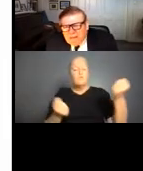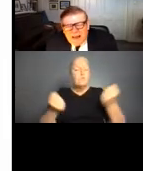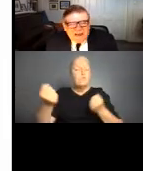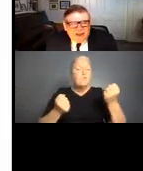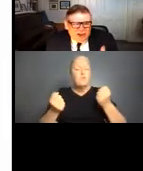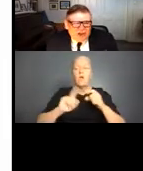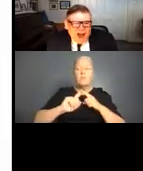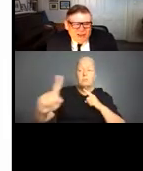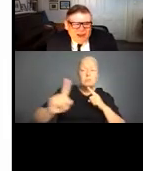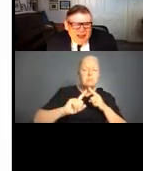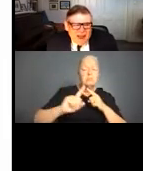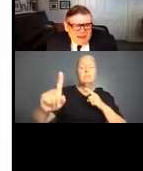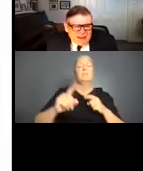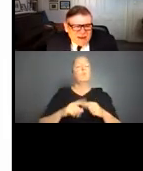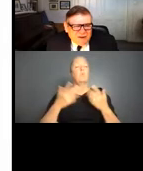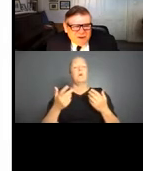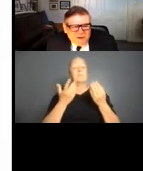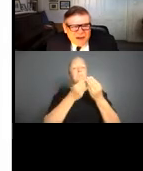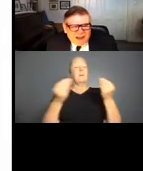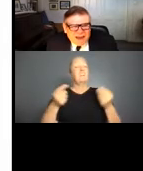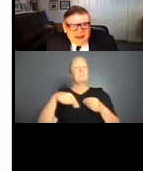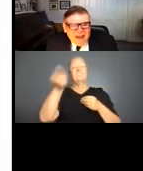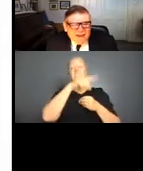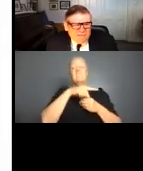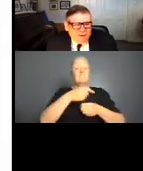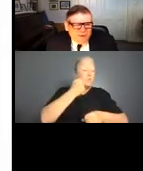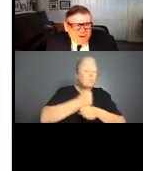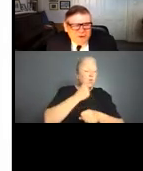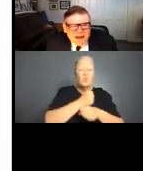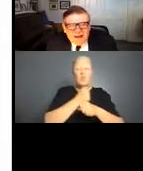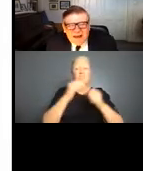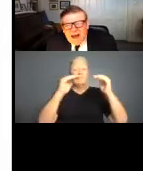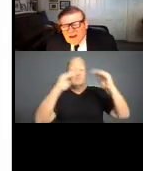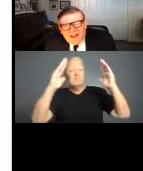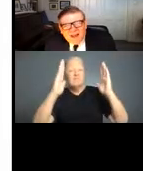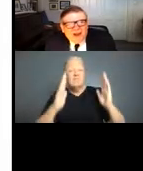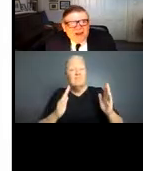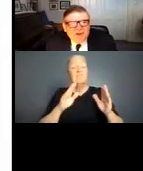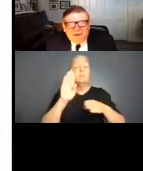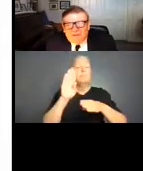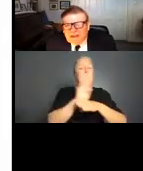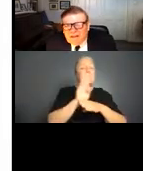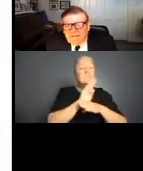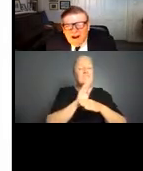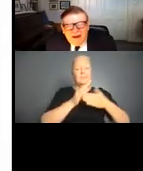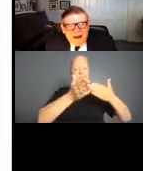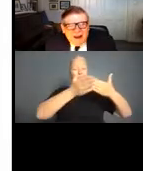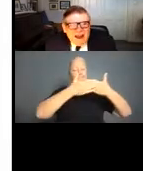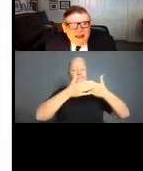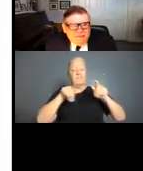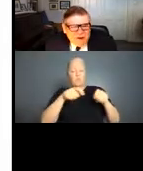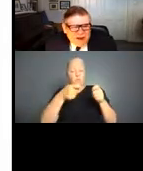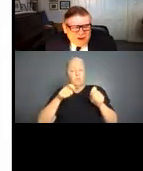Many places just shut their gates, so you couldn't actually get the support that you needed. Another issue that was